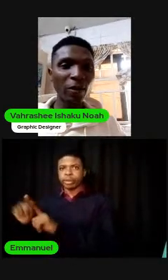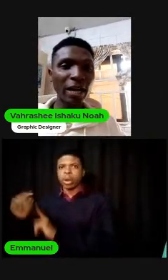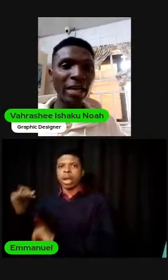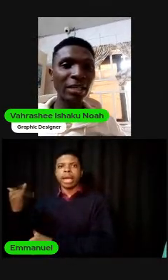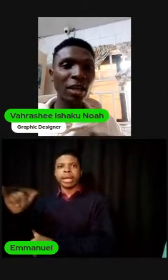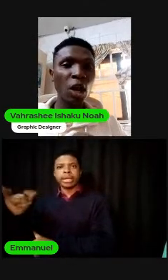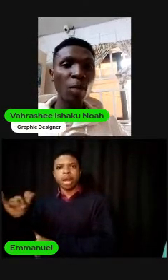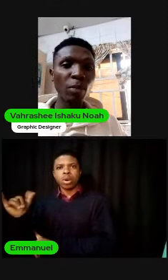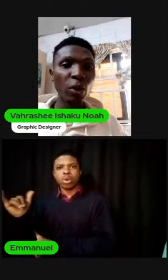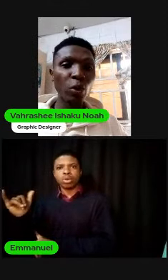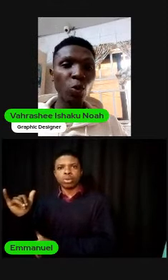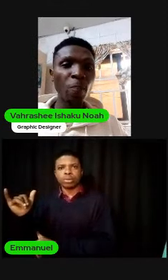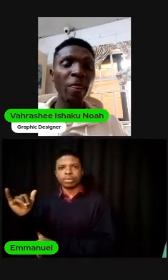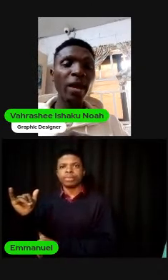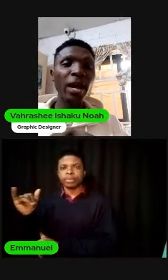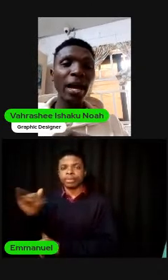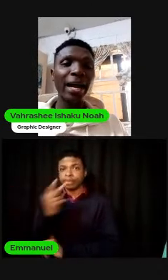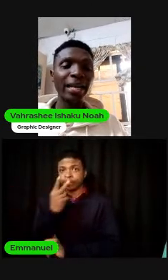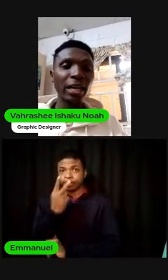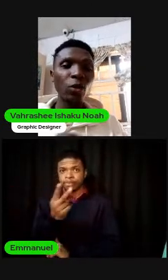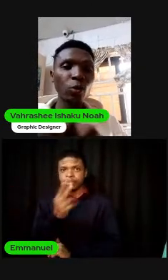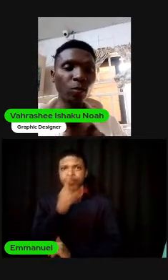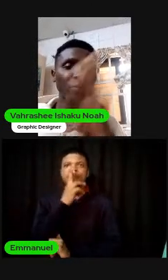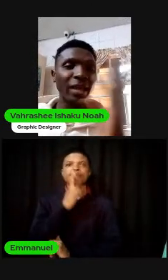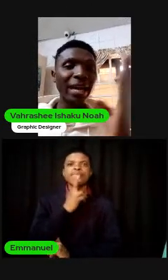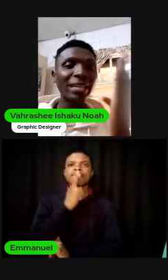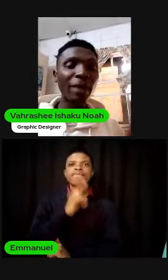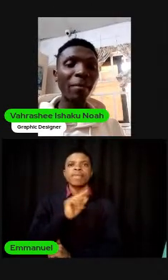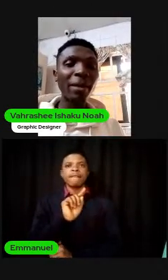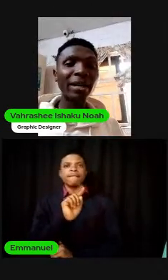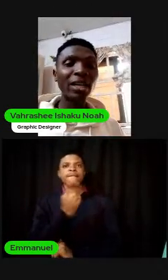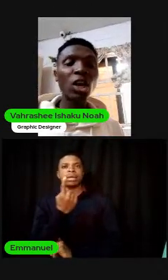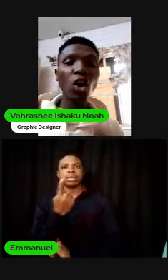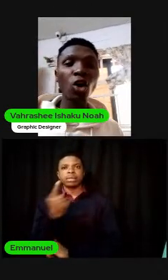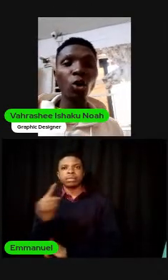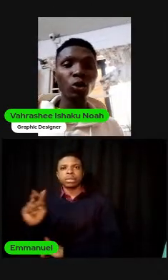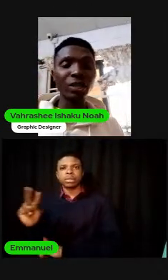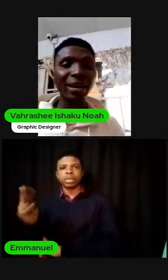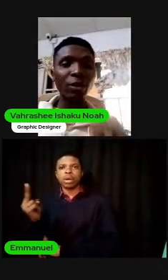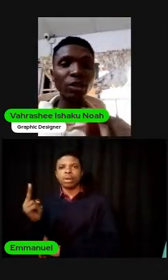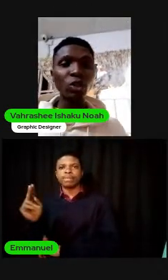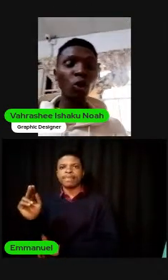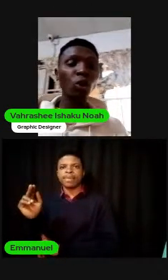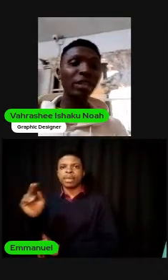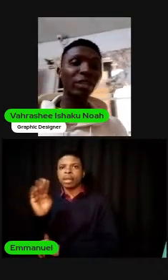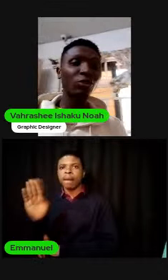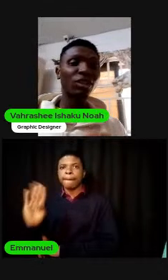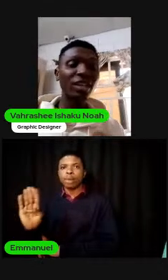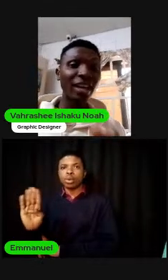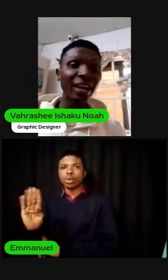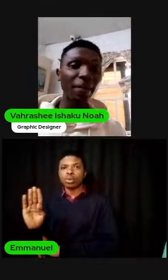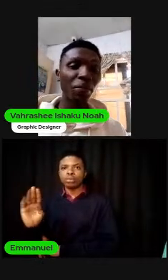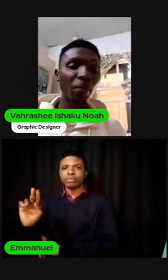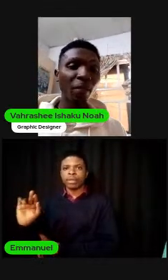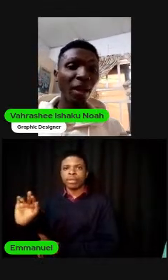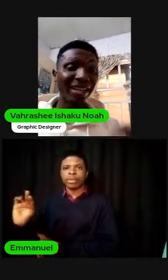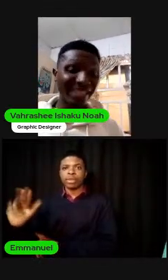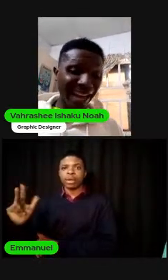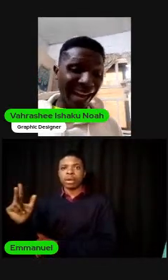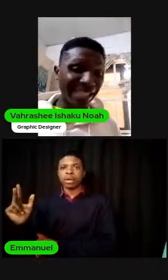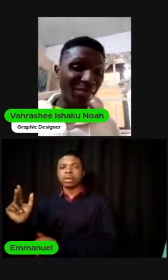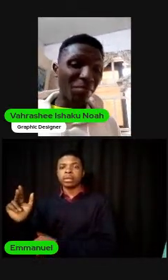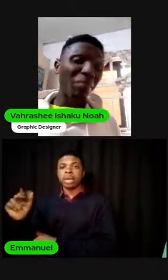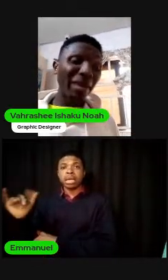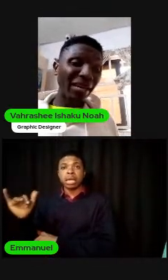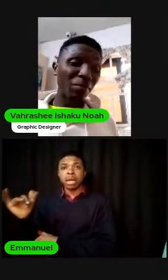down. Red, blue, and yellow. They are the primary colors. Now, these colors that you see here,